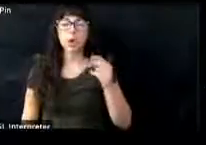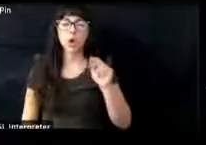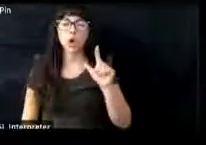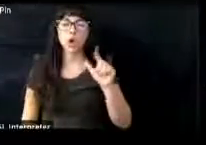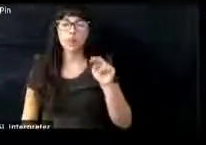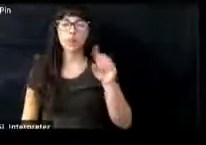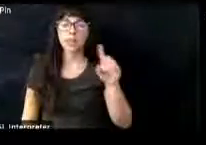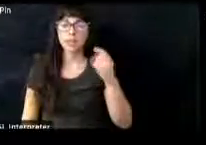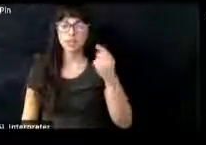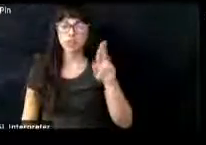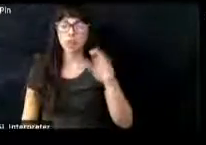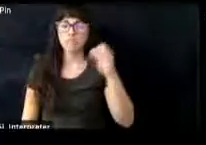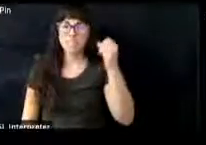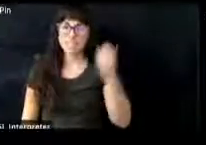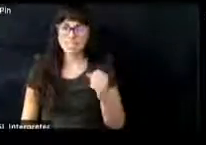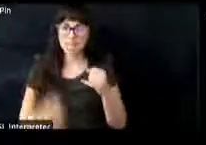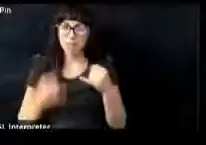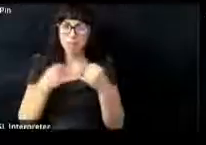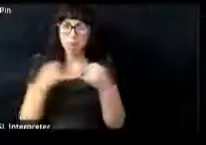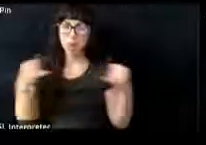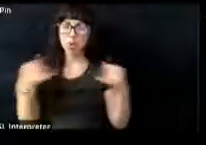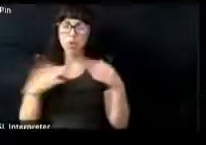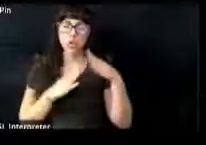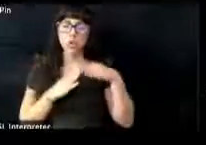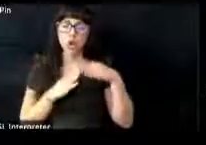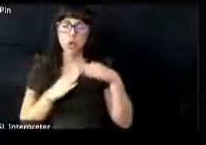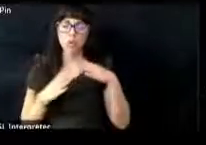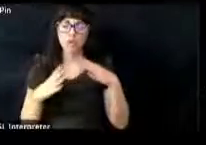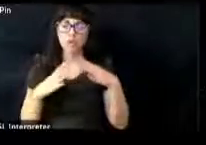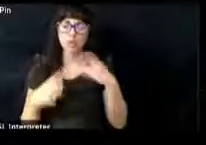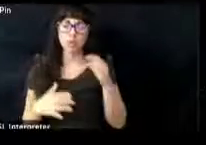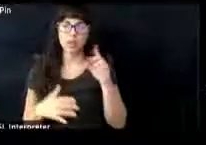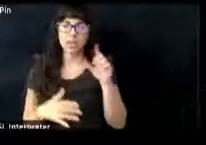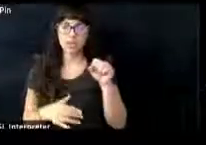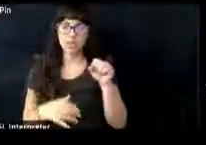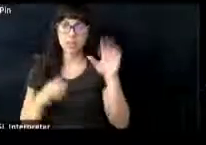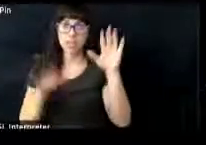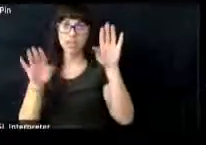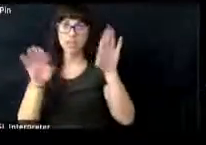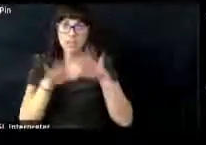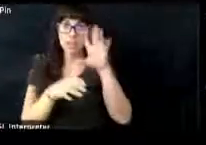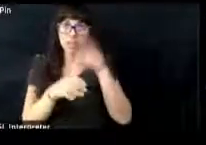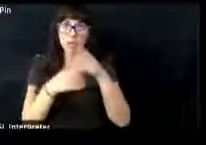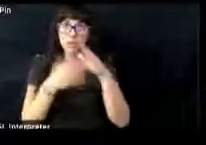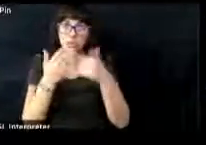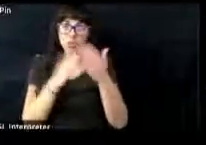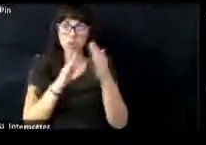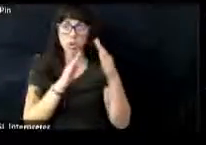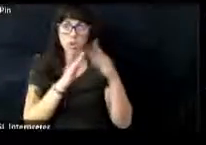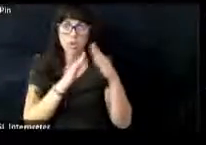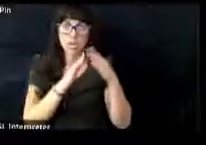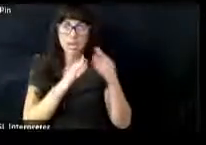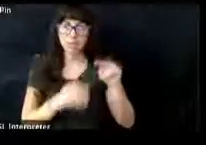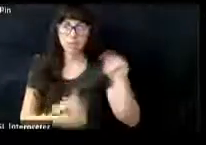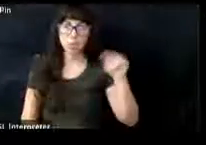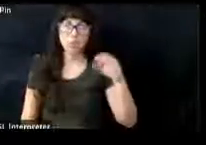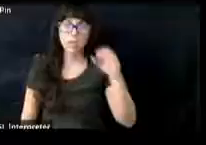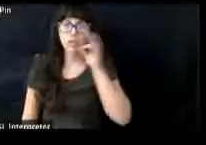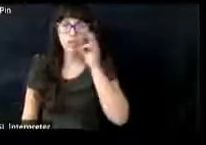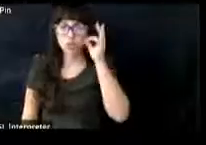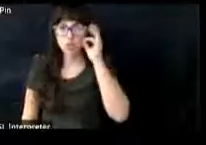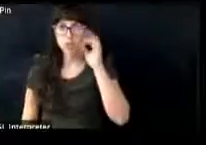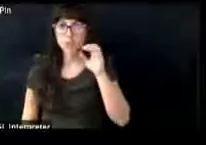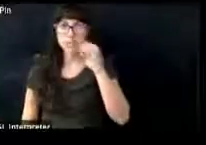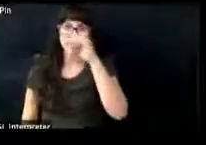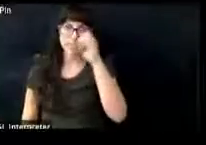San Fernando Valley at the top of the Hollywood Hills. The valley includes all the neighborhoods on the north side of the hills: Sherman Oaks,